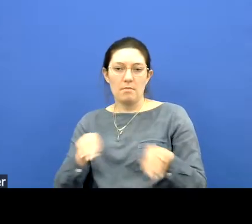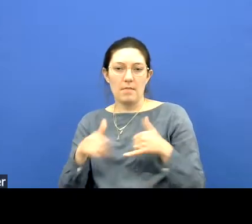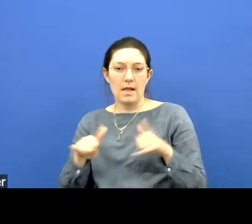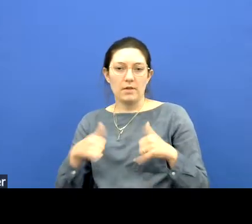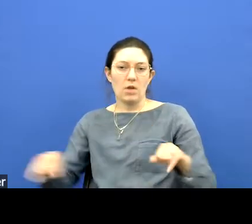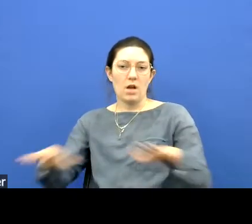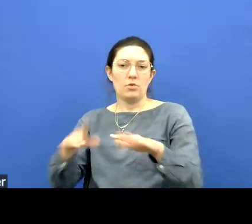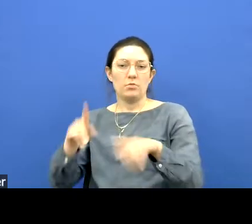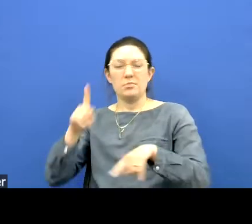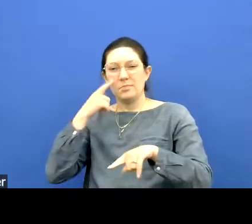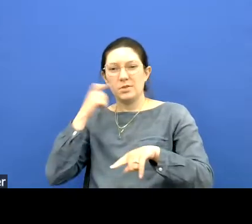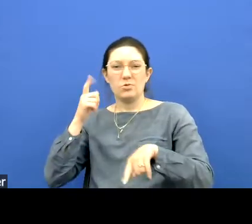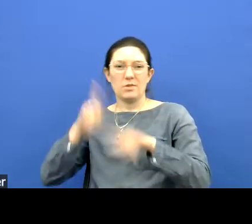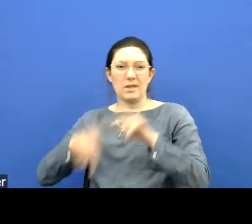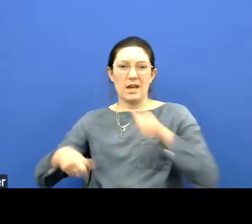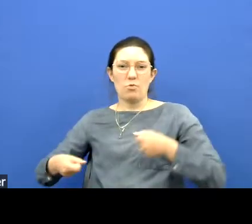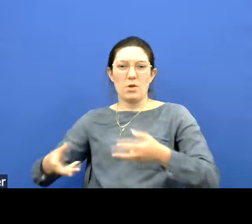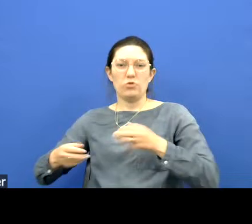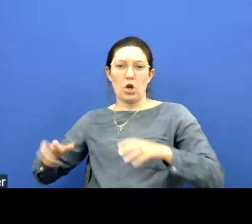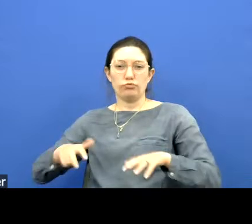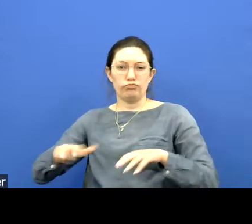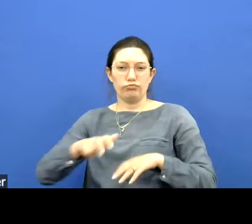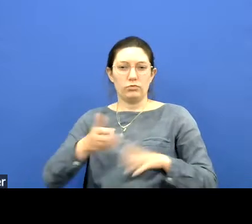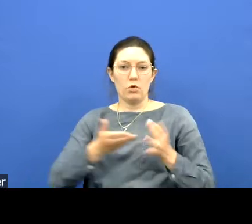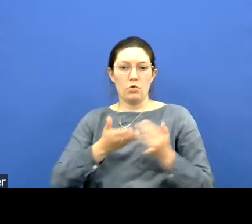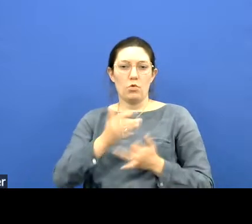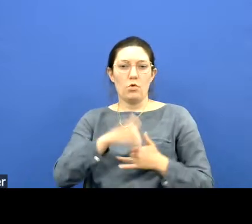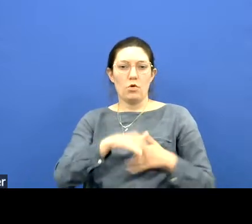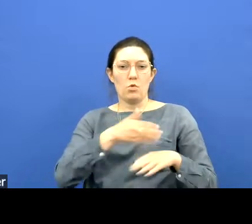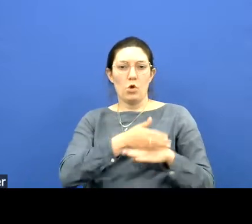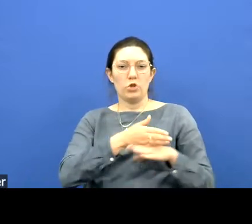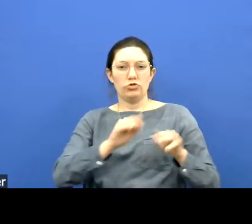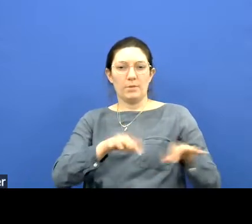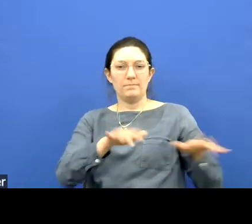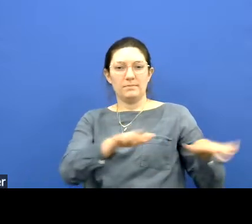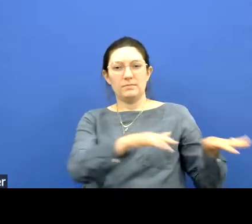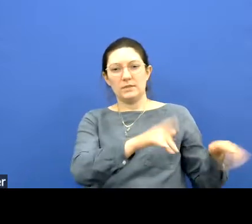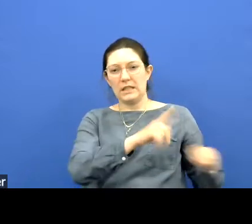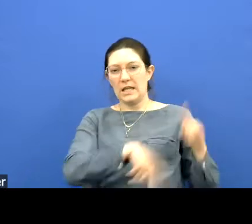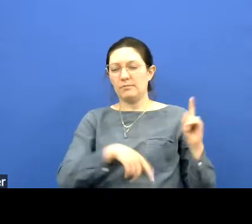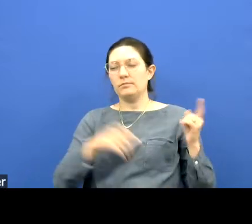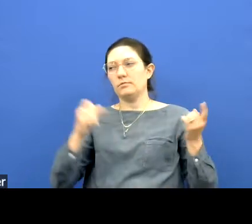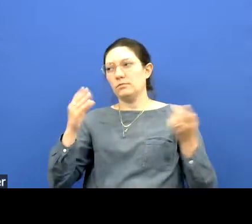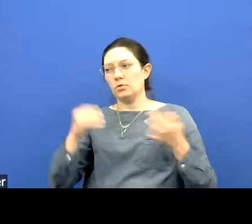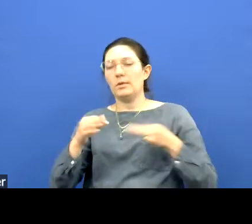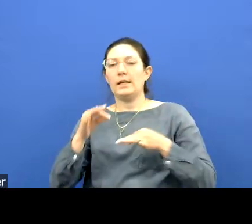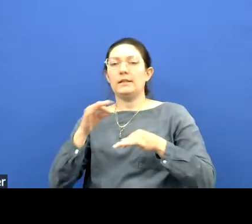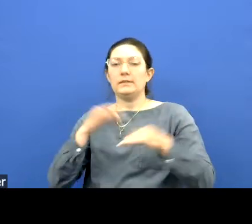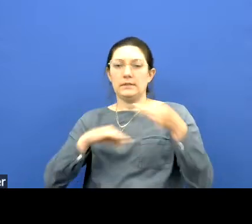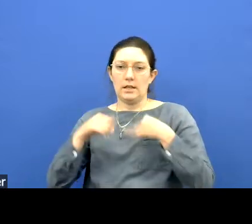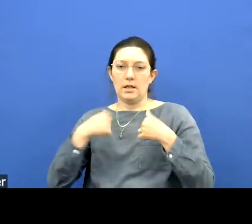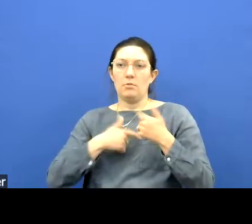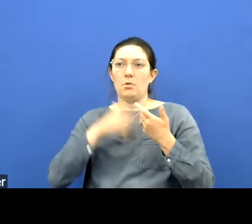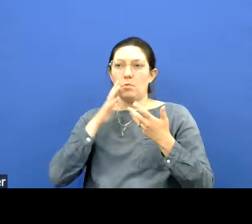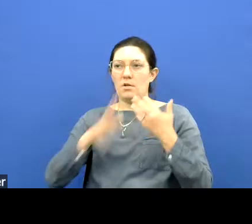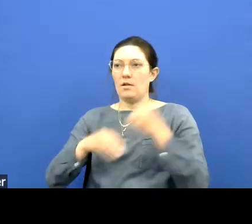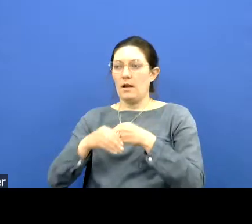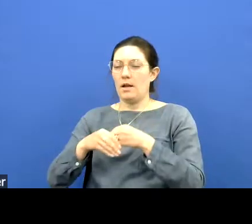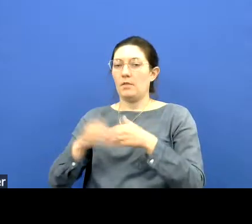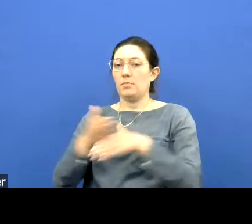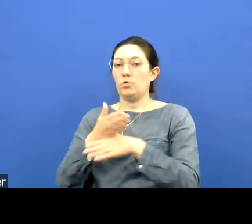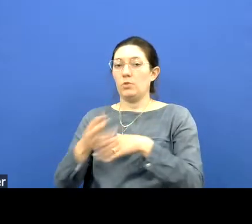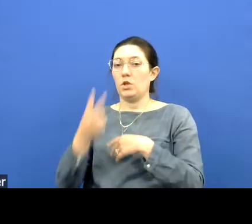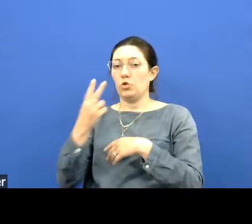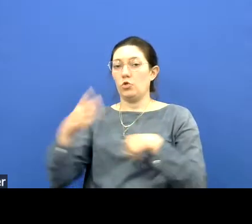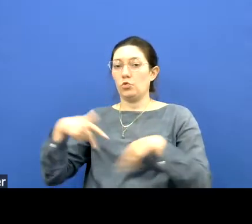can't roll a wheelchair through the wood chips. In addition, we would then put in between the two swing sets, we would put in